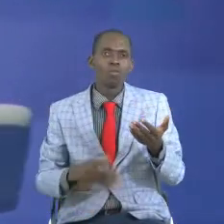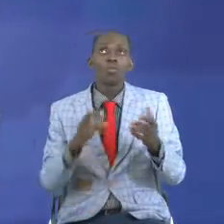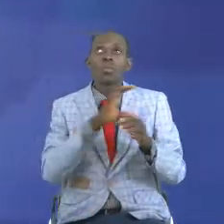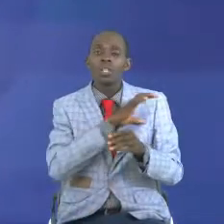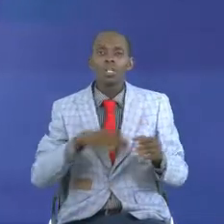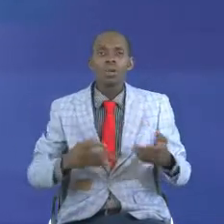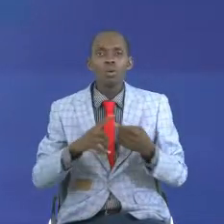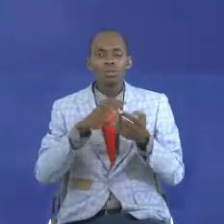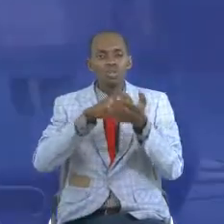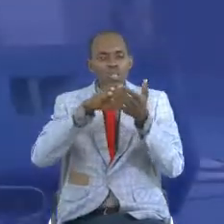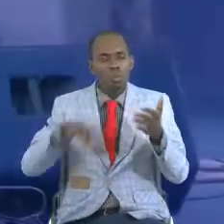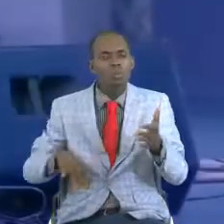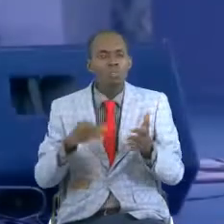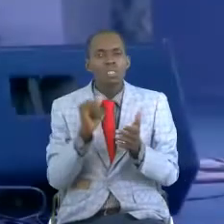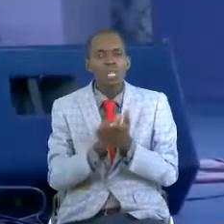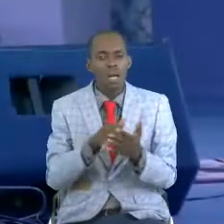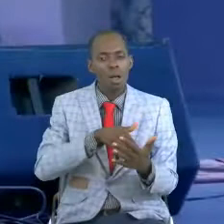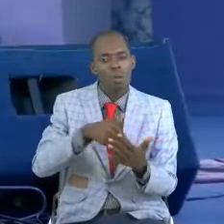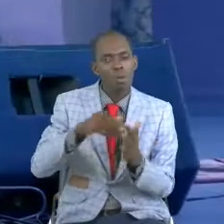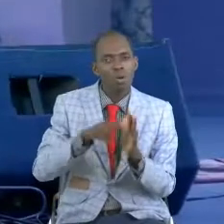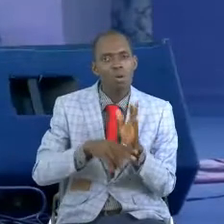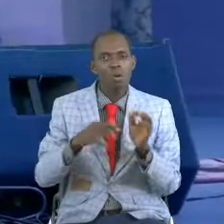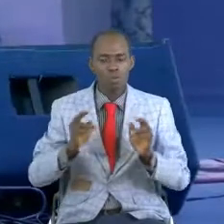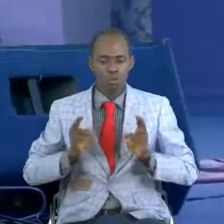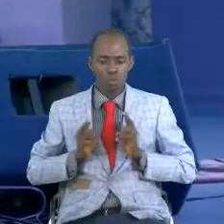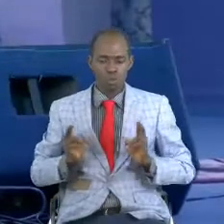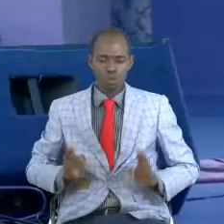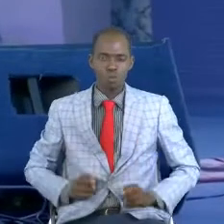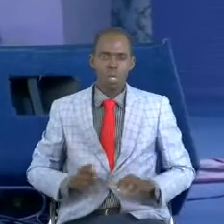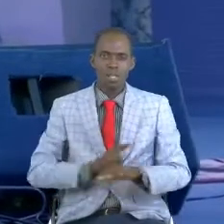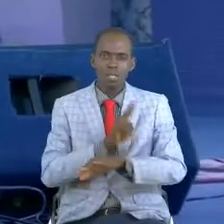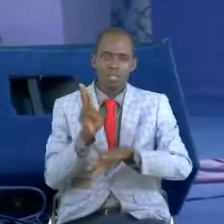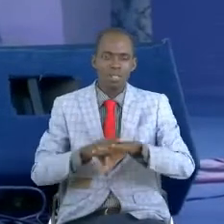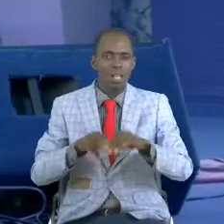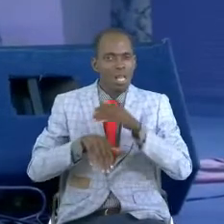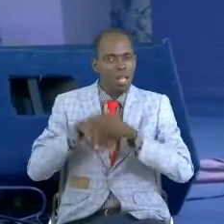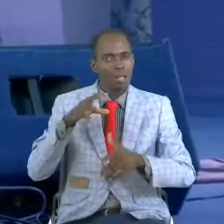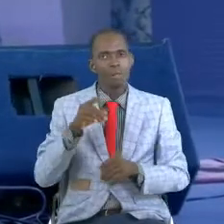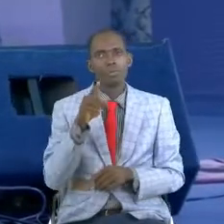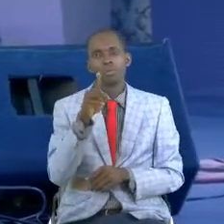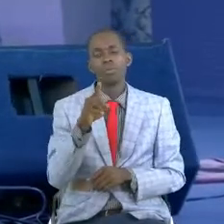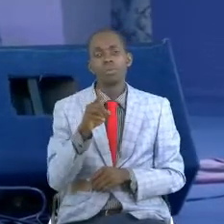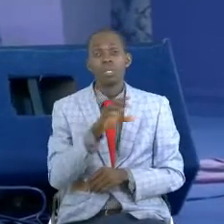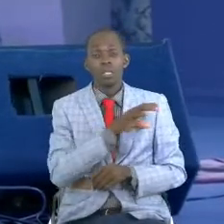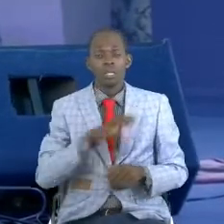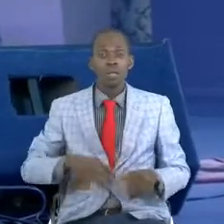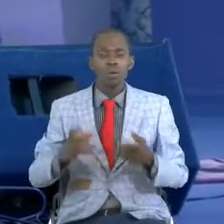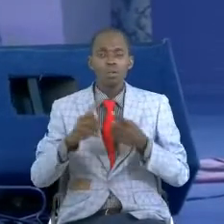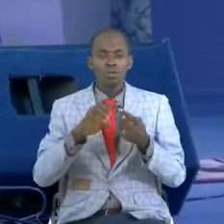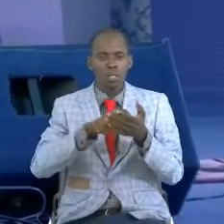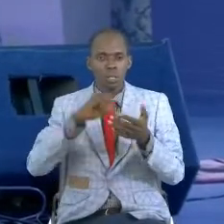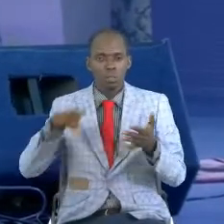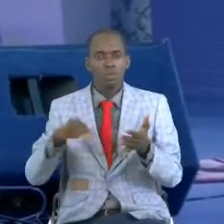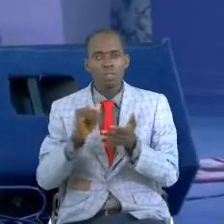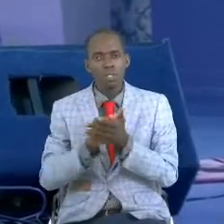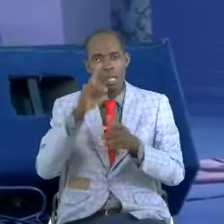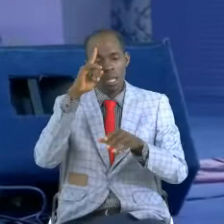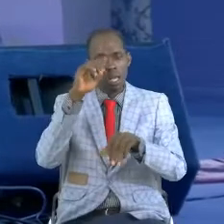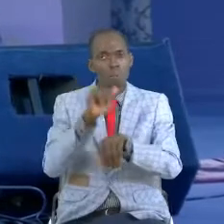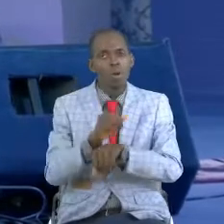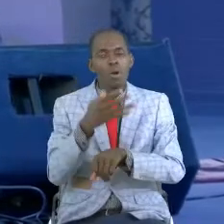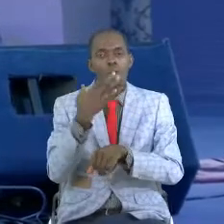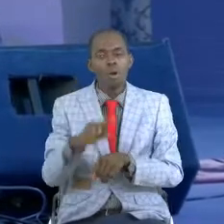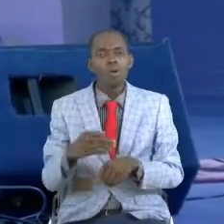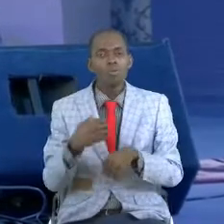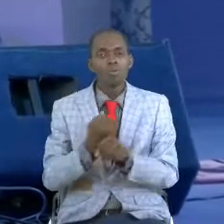human nature away from you. He wants to remove that habit of making resolution and making